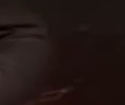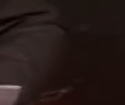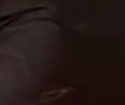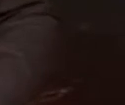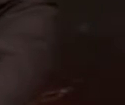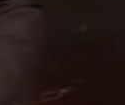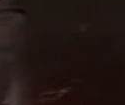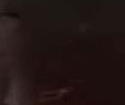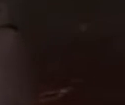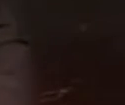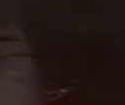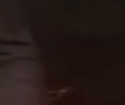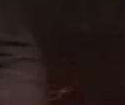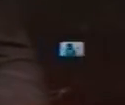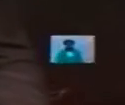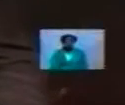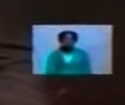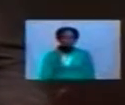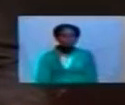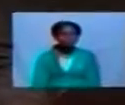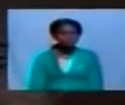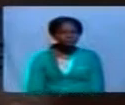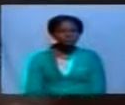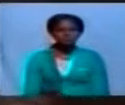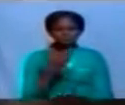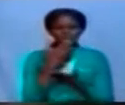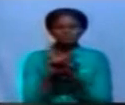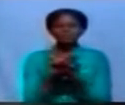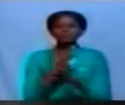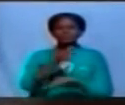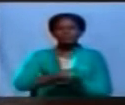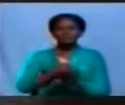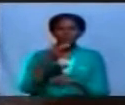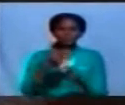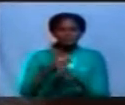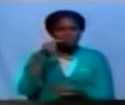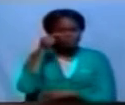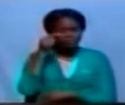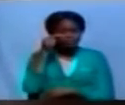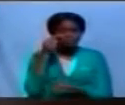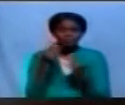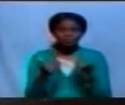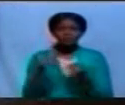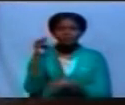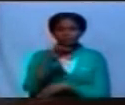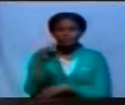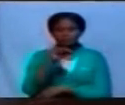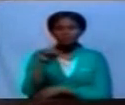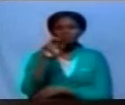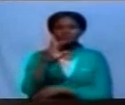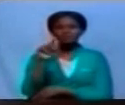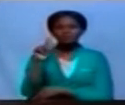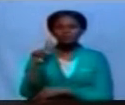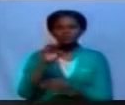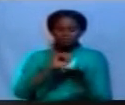Good evening and thank you for making time to join us on Sunday Interview this week. My name is Vivazio Zulu. Now, Monday 31st October